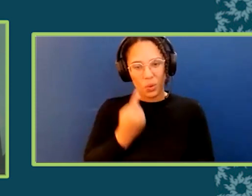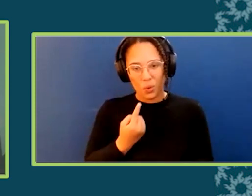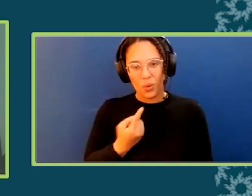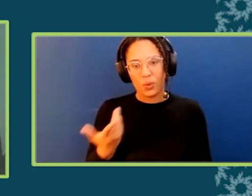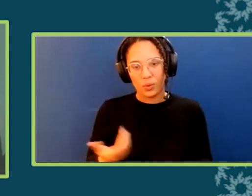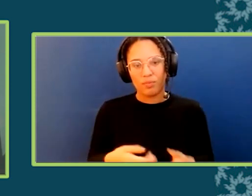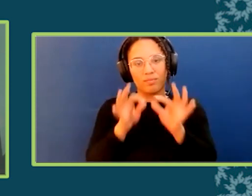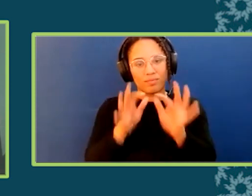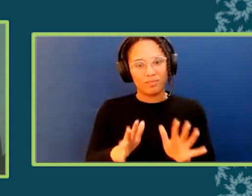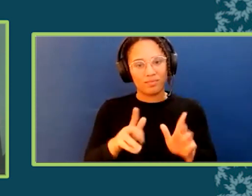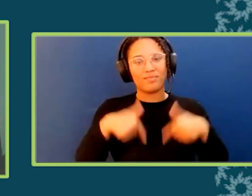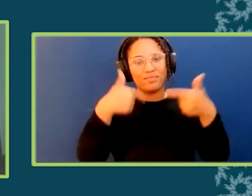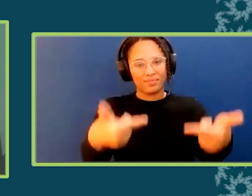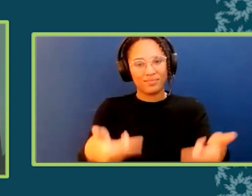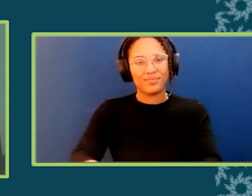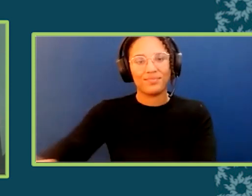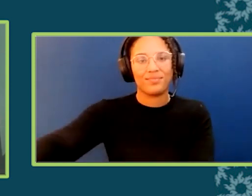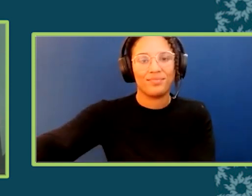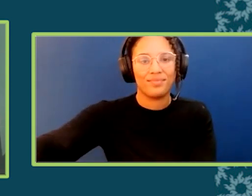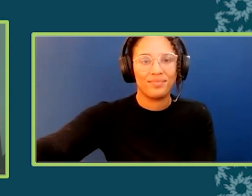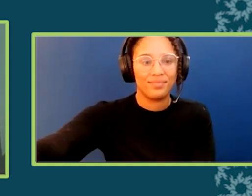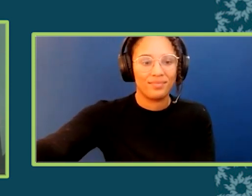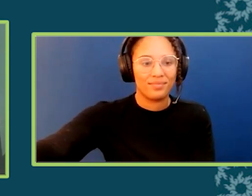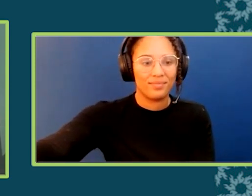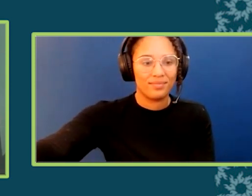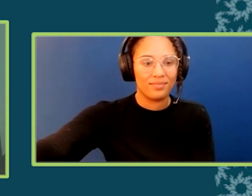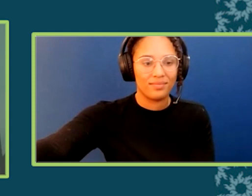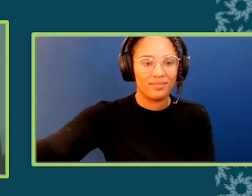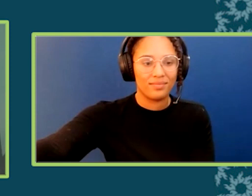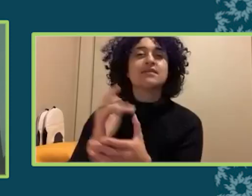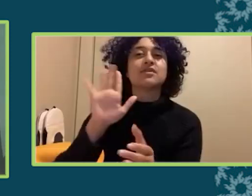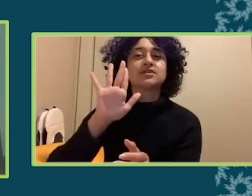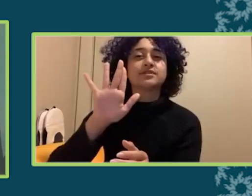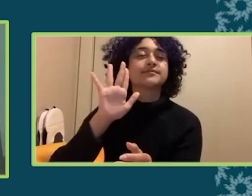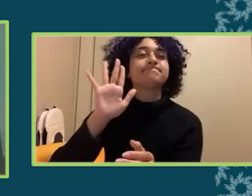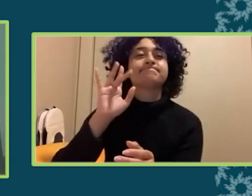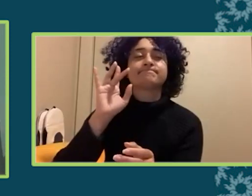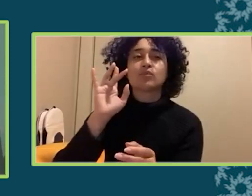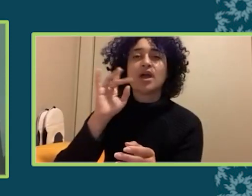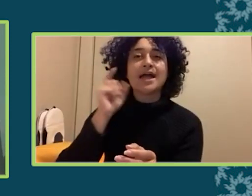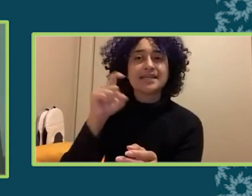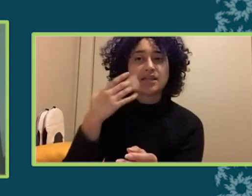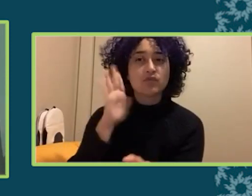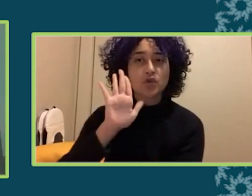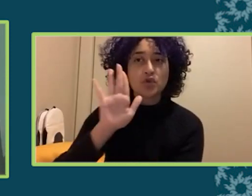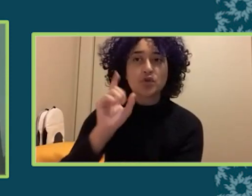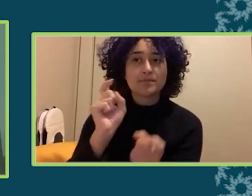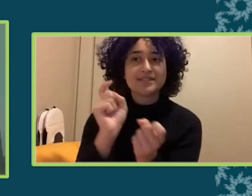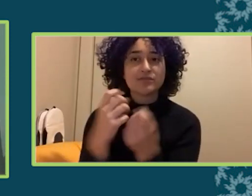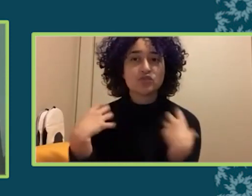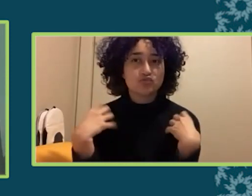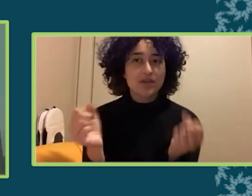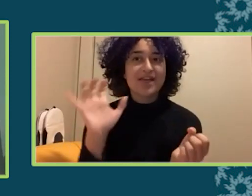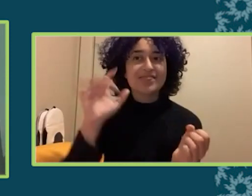I have to believe there is a need for your particular strengths out there in the world. So that would be the first approach that I would